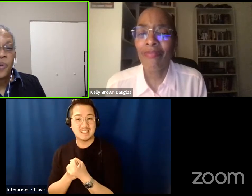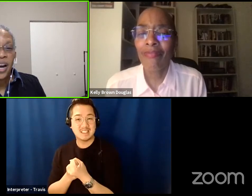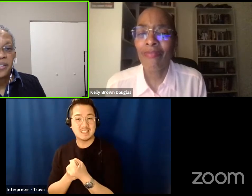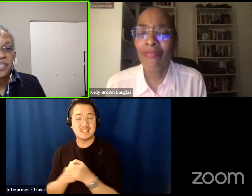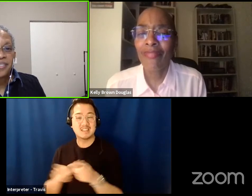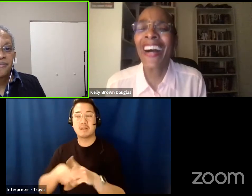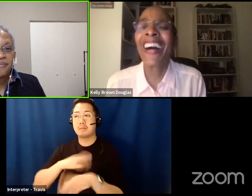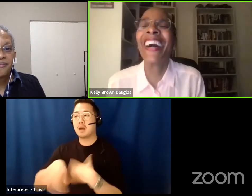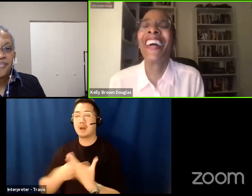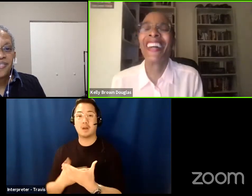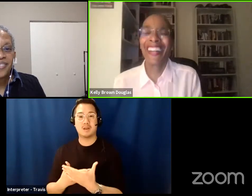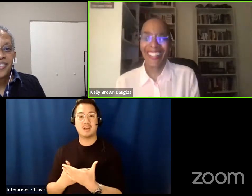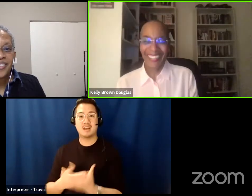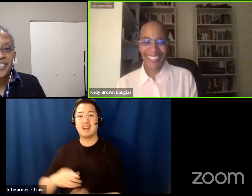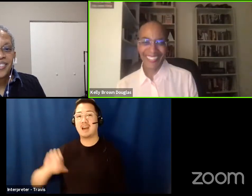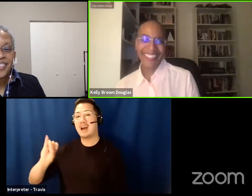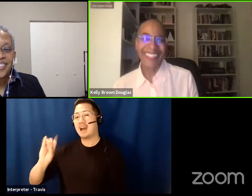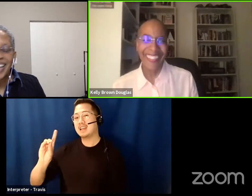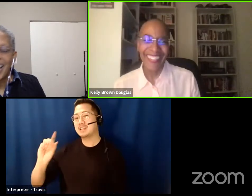Ida B. Wells.